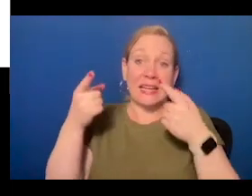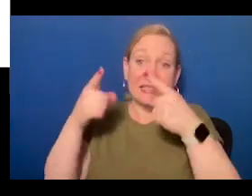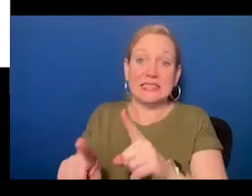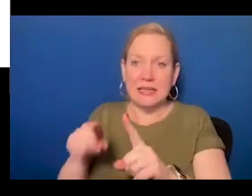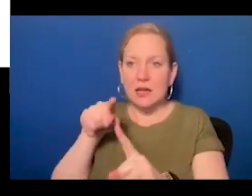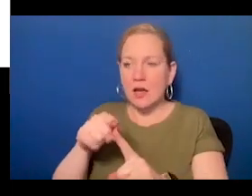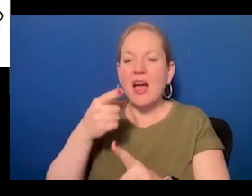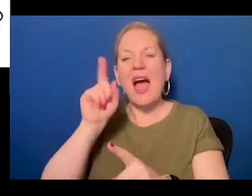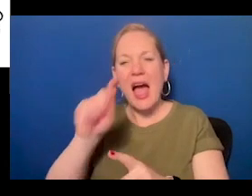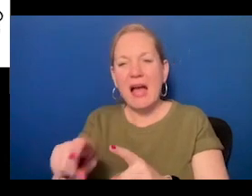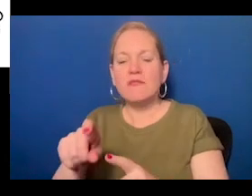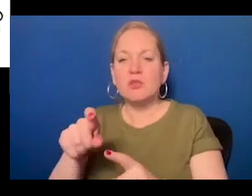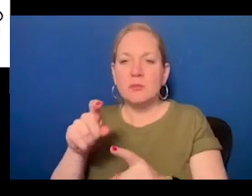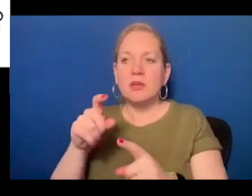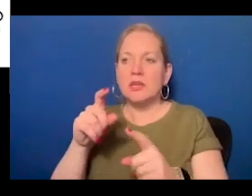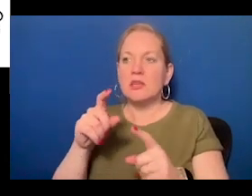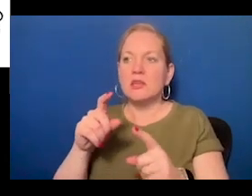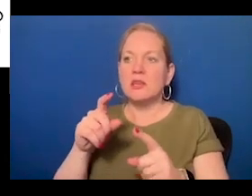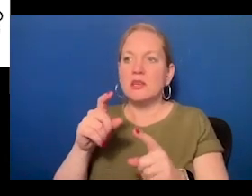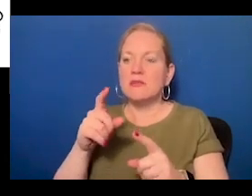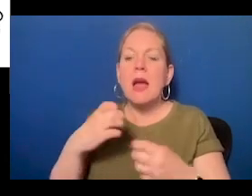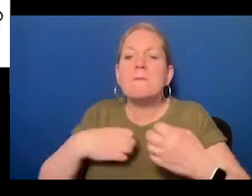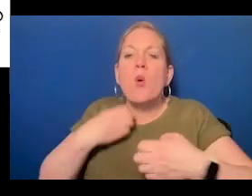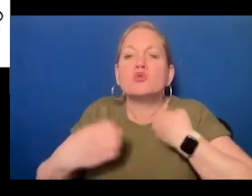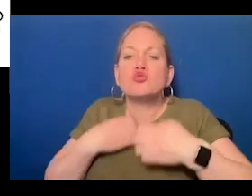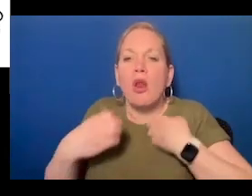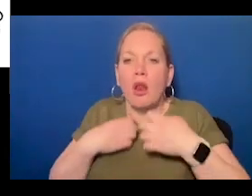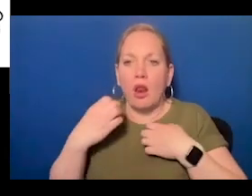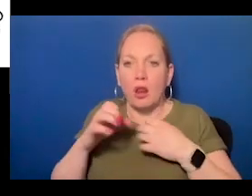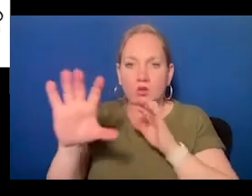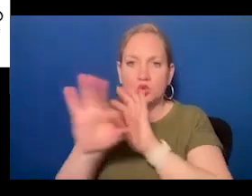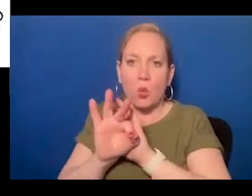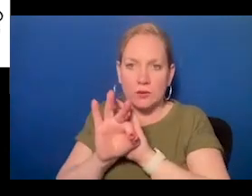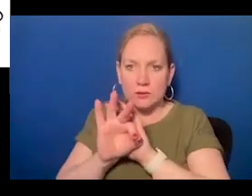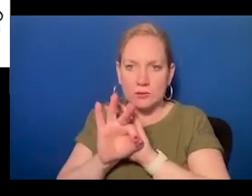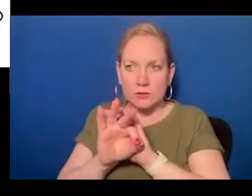ooh, it stirs up the drama. That's such a fun thing. And then